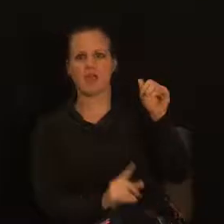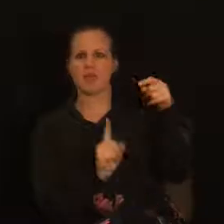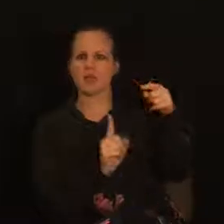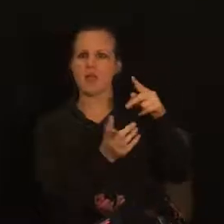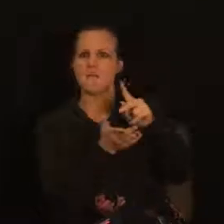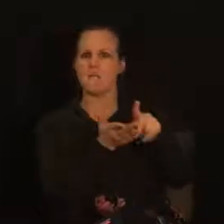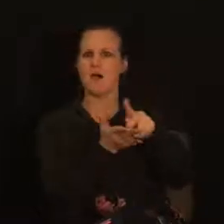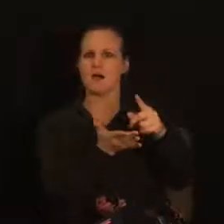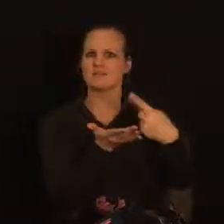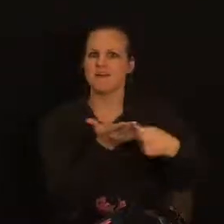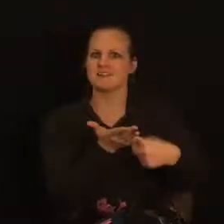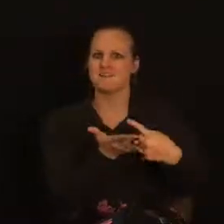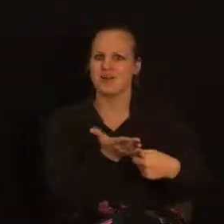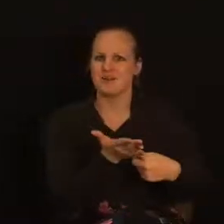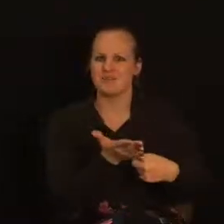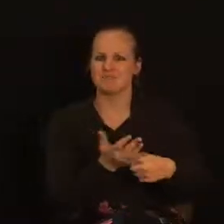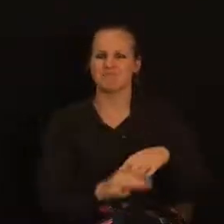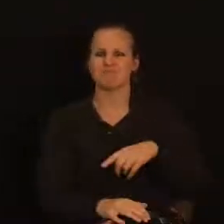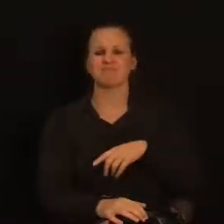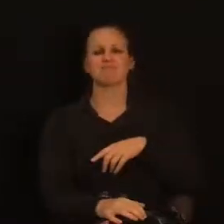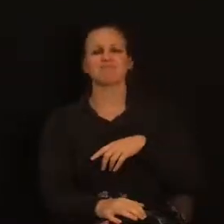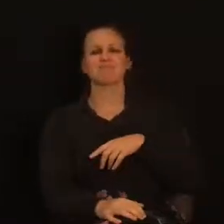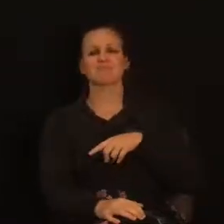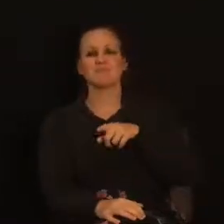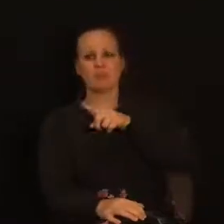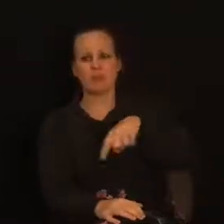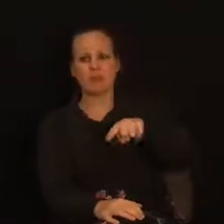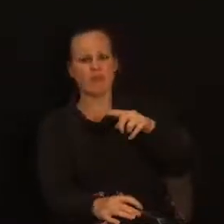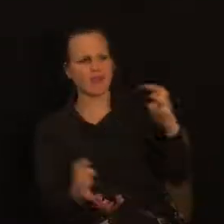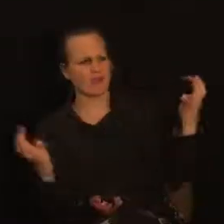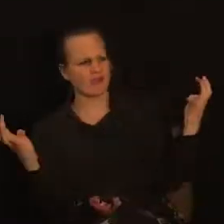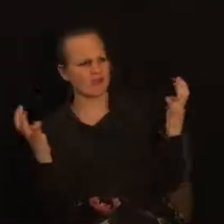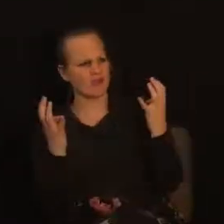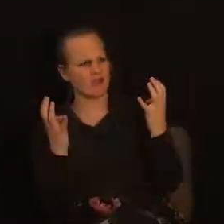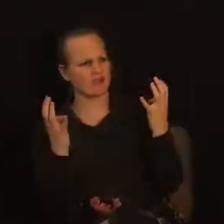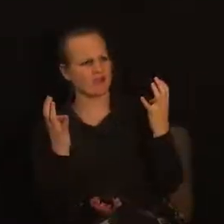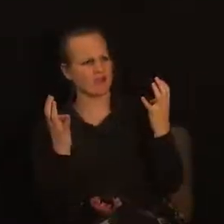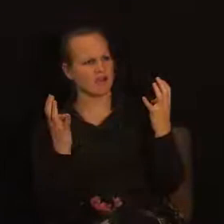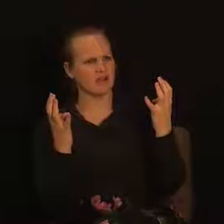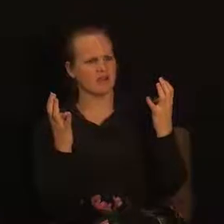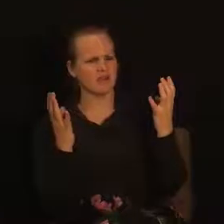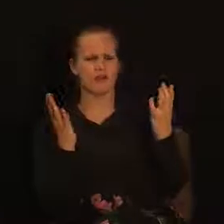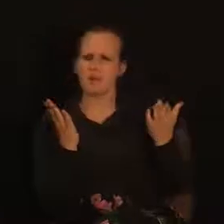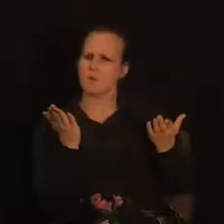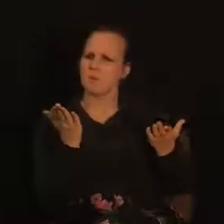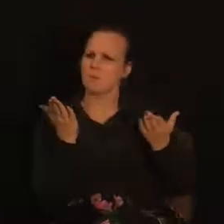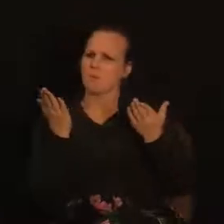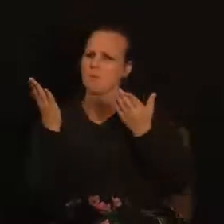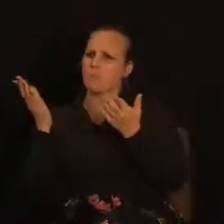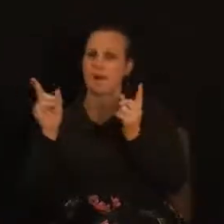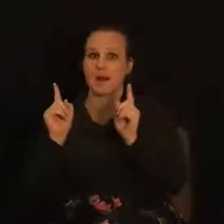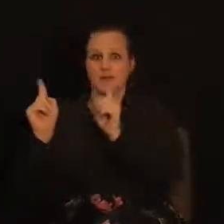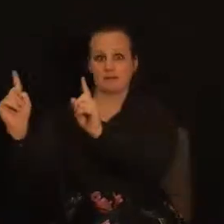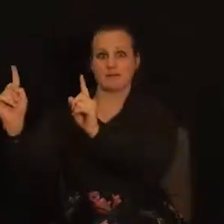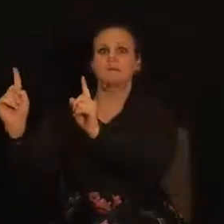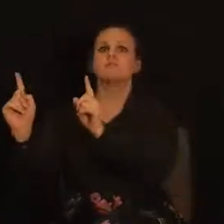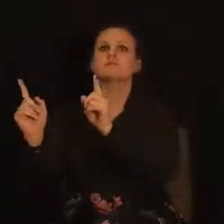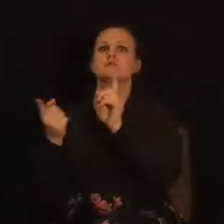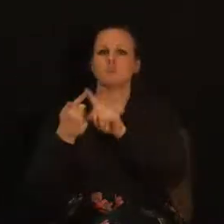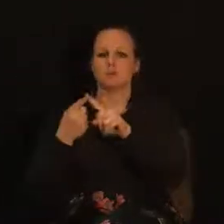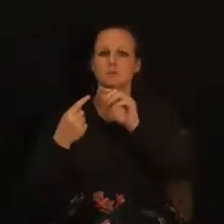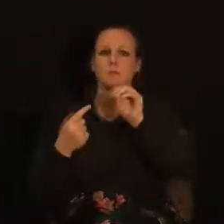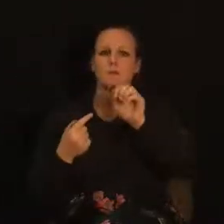is talking about. And so they come and they bring him to Mars Hill because that is where the leaders